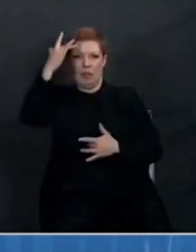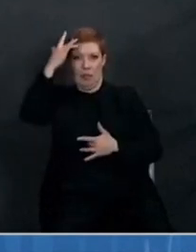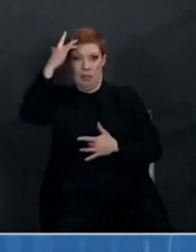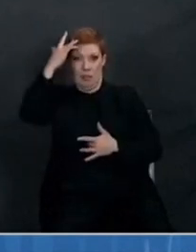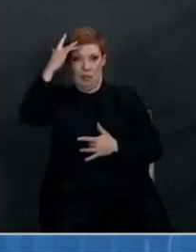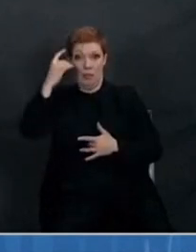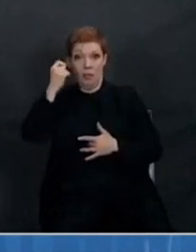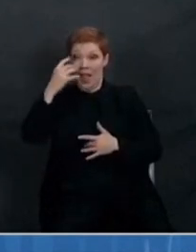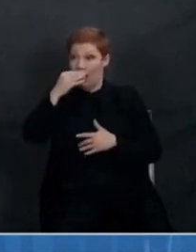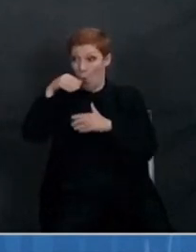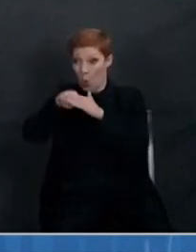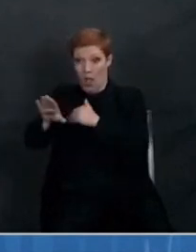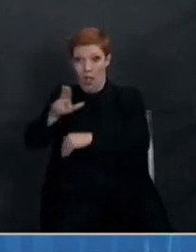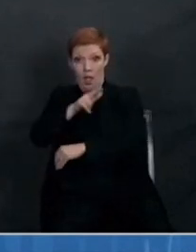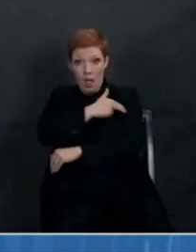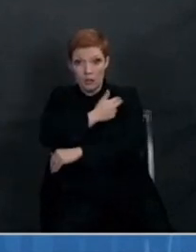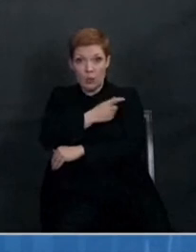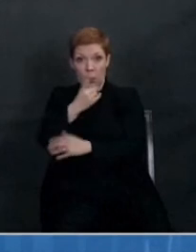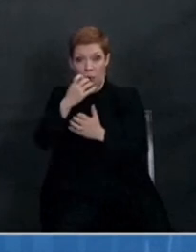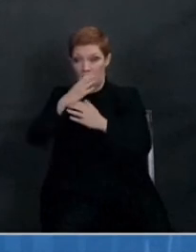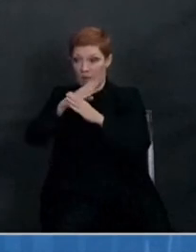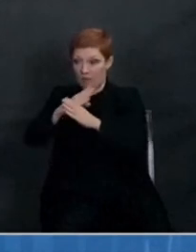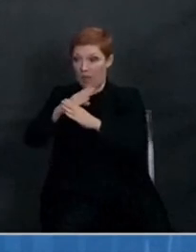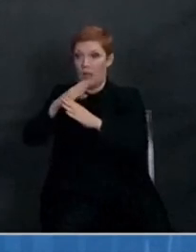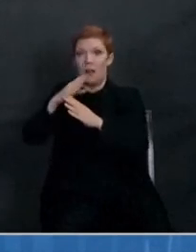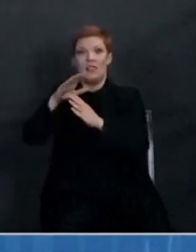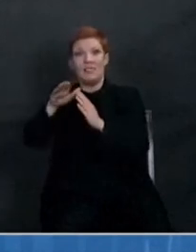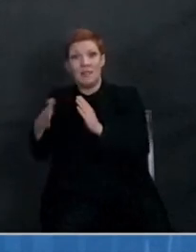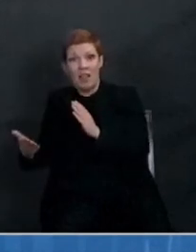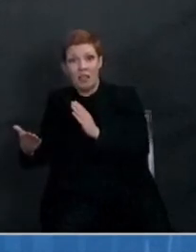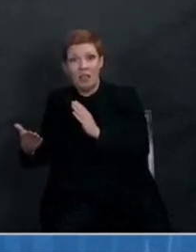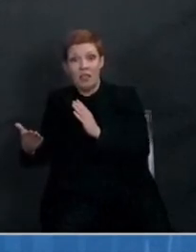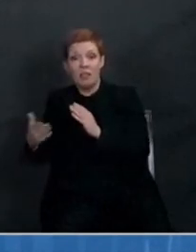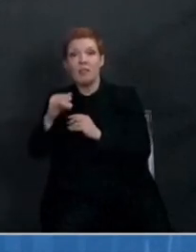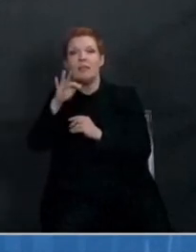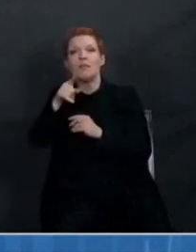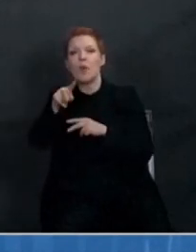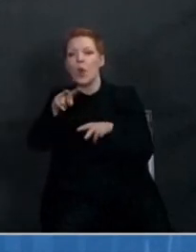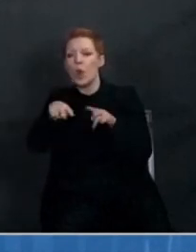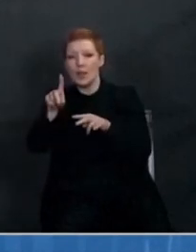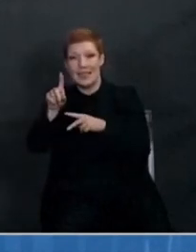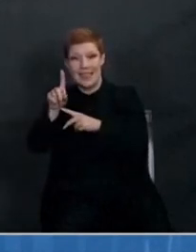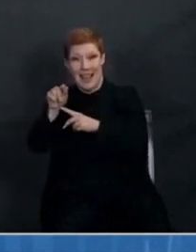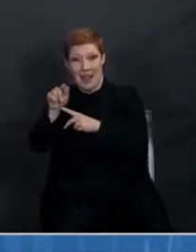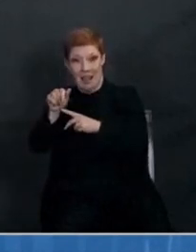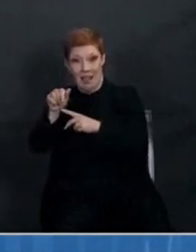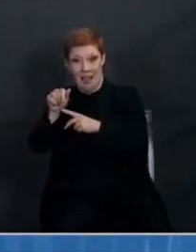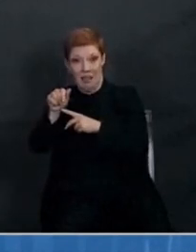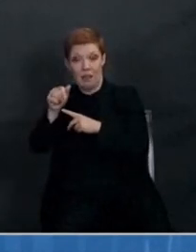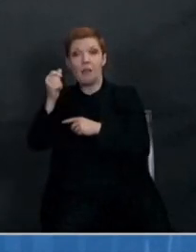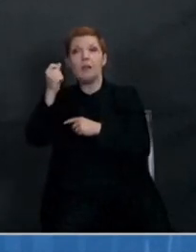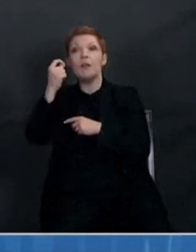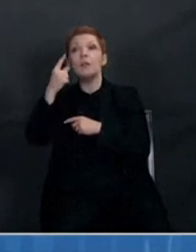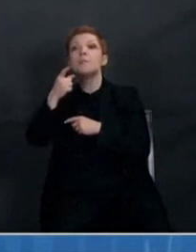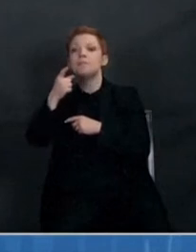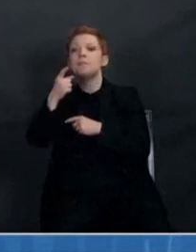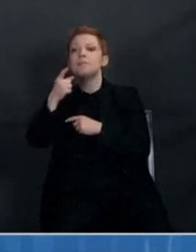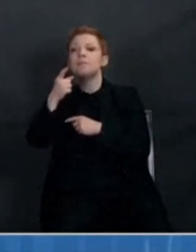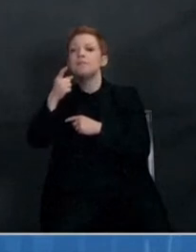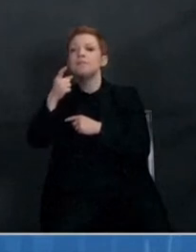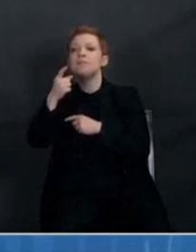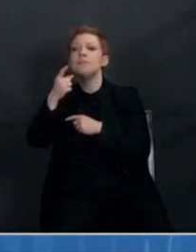into the hospital, and you want to prevent them from dying. And if you look at the data, and again, the data is going to be looked at in a more